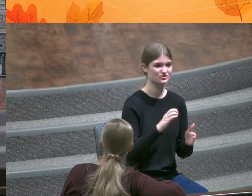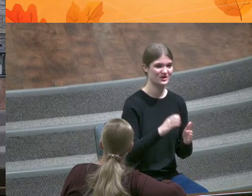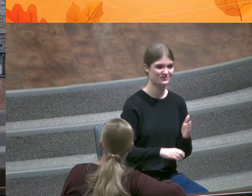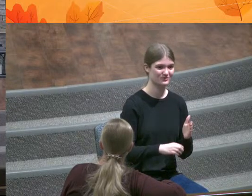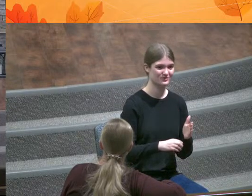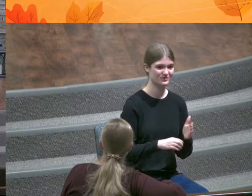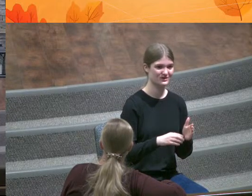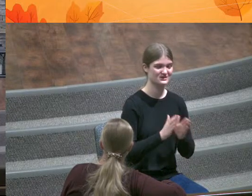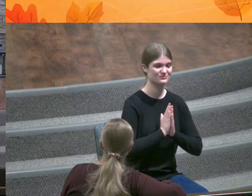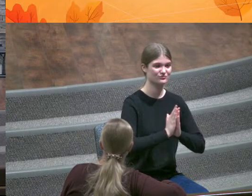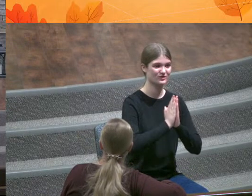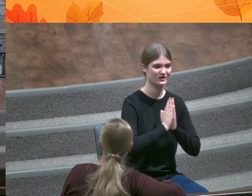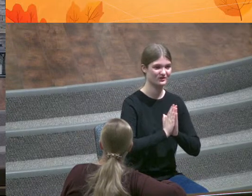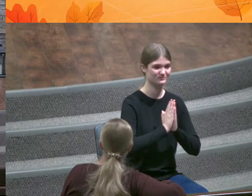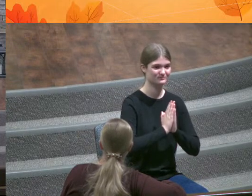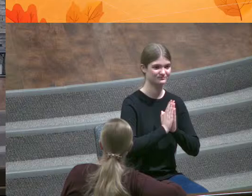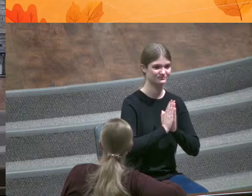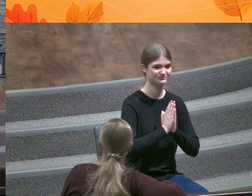prayer.